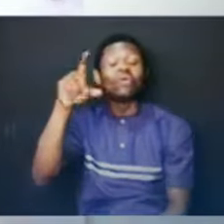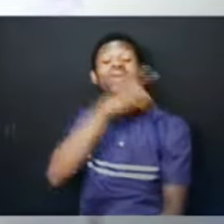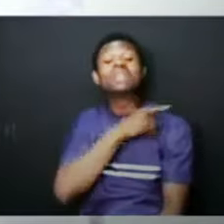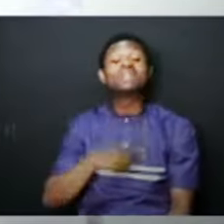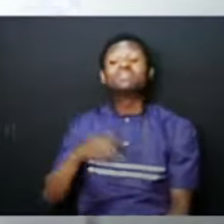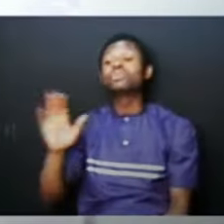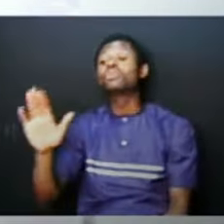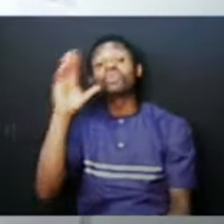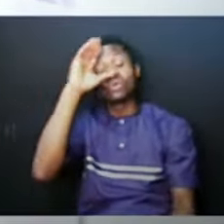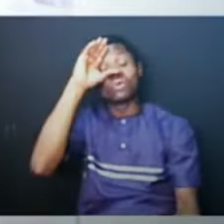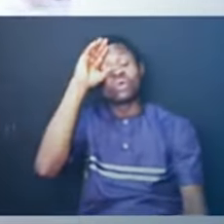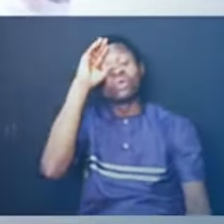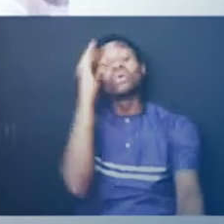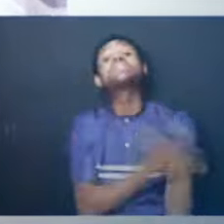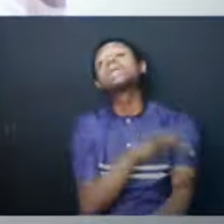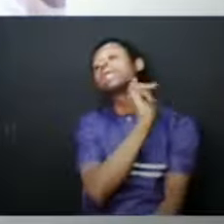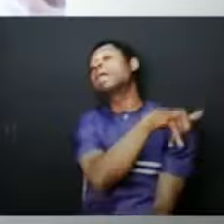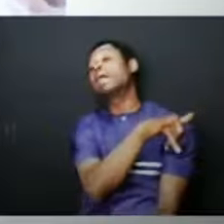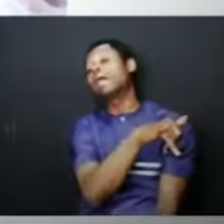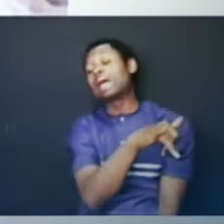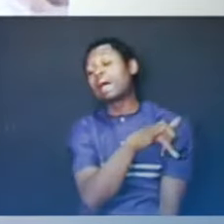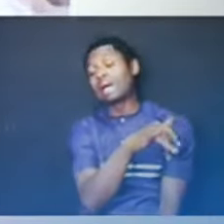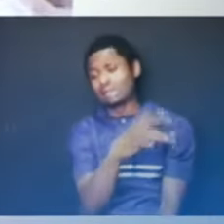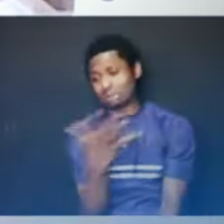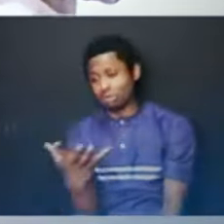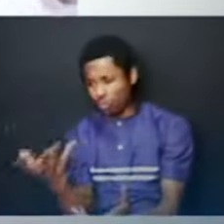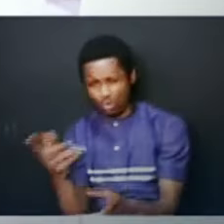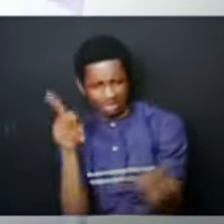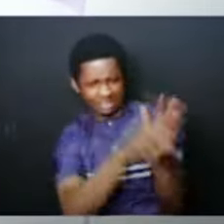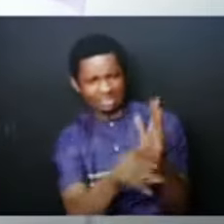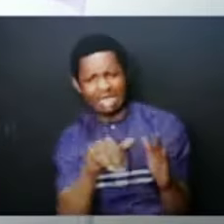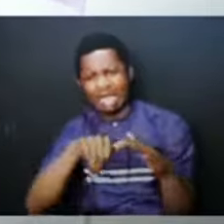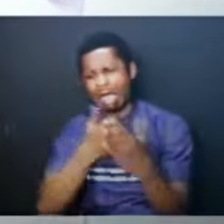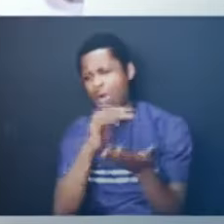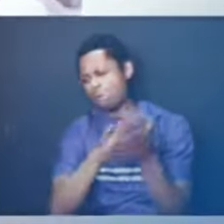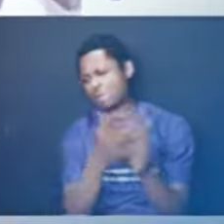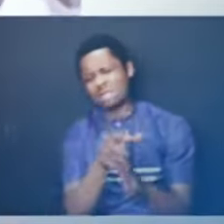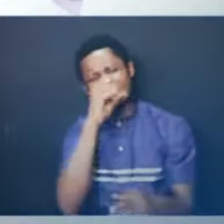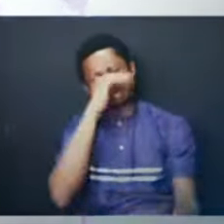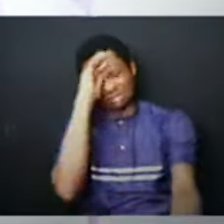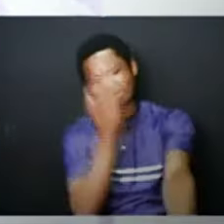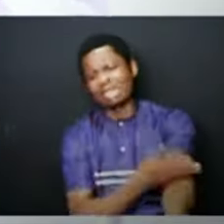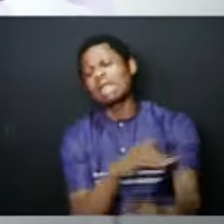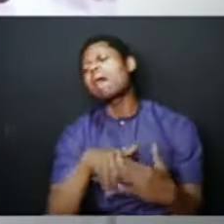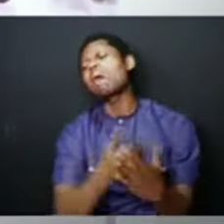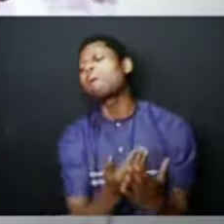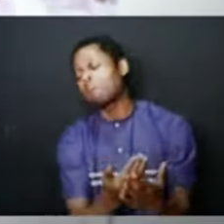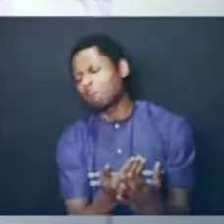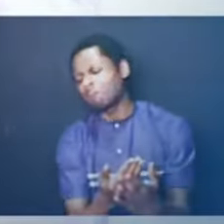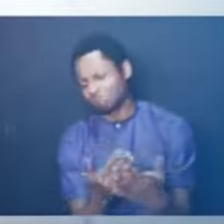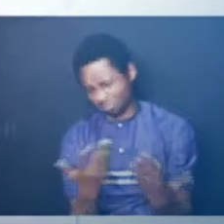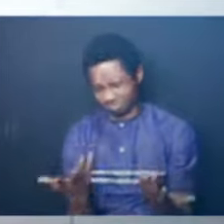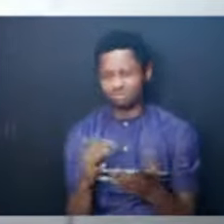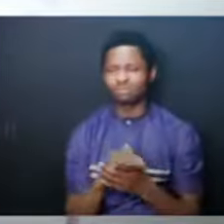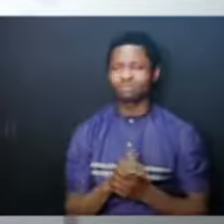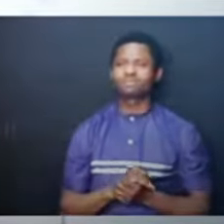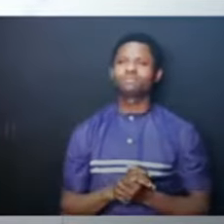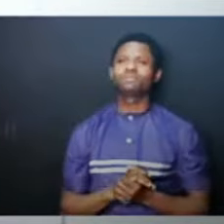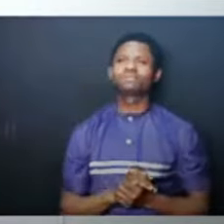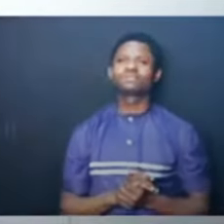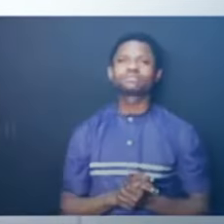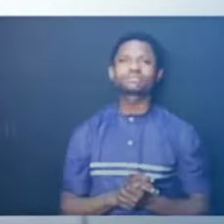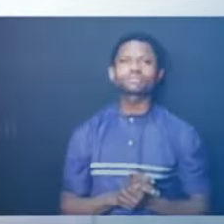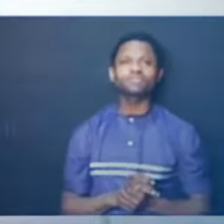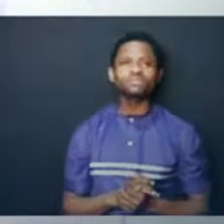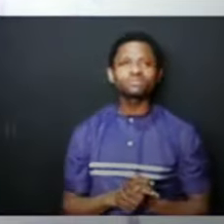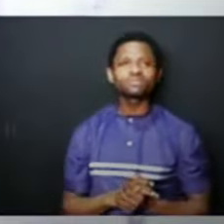se o se na wunie me ba David sana Saul